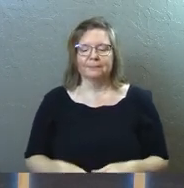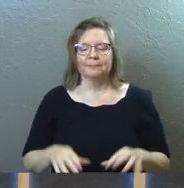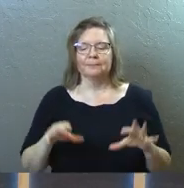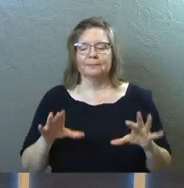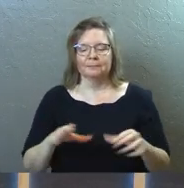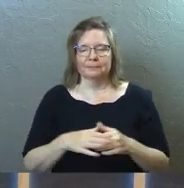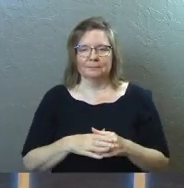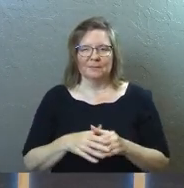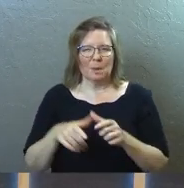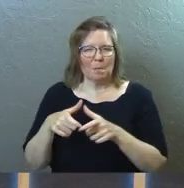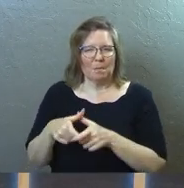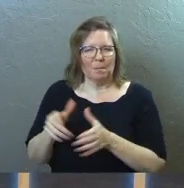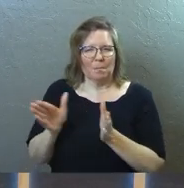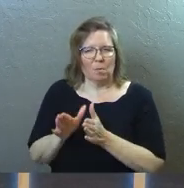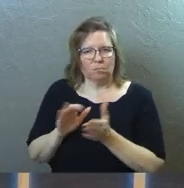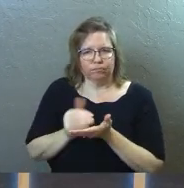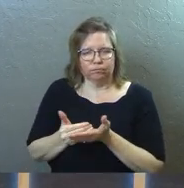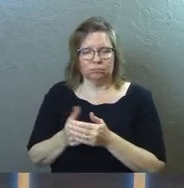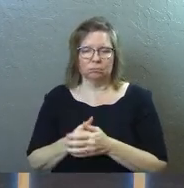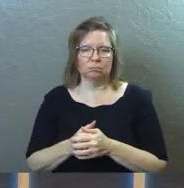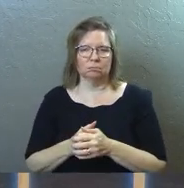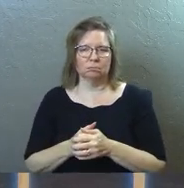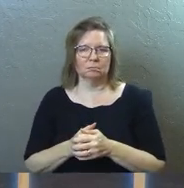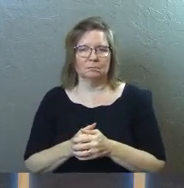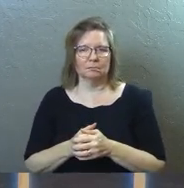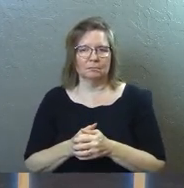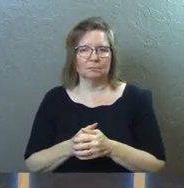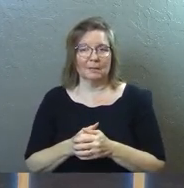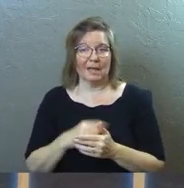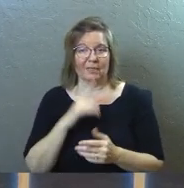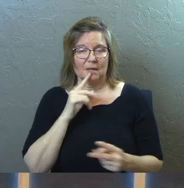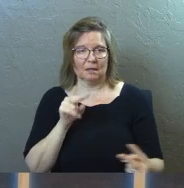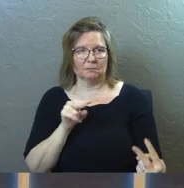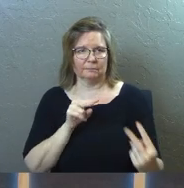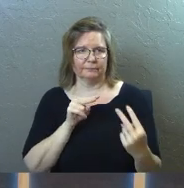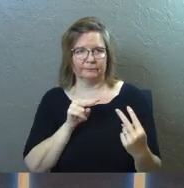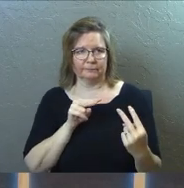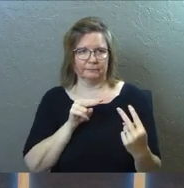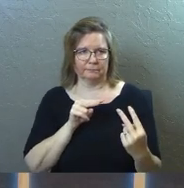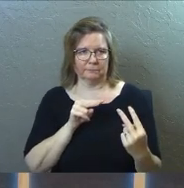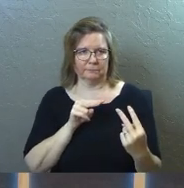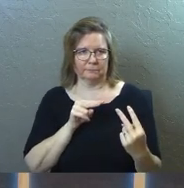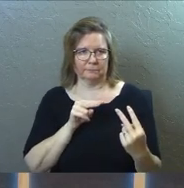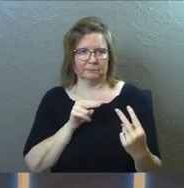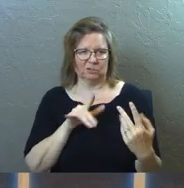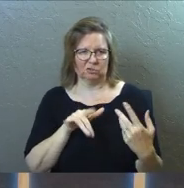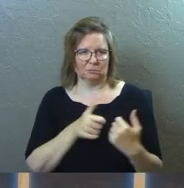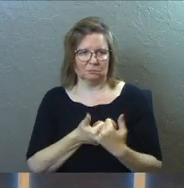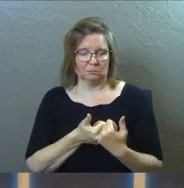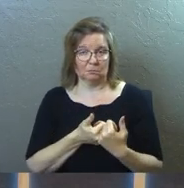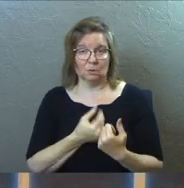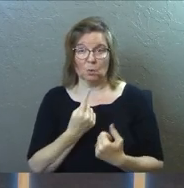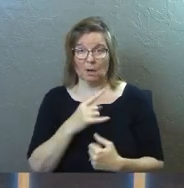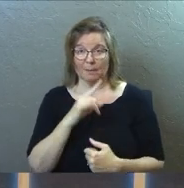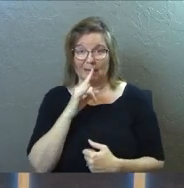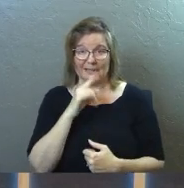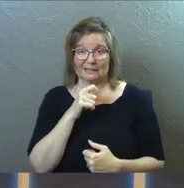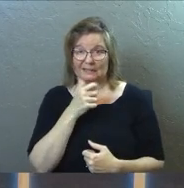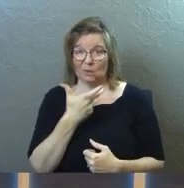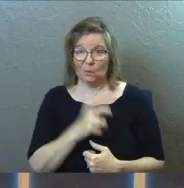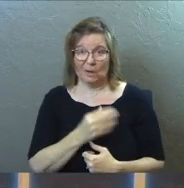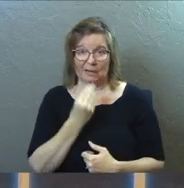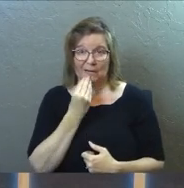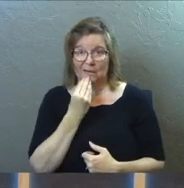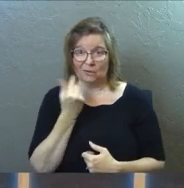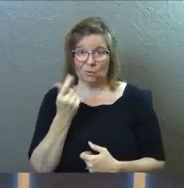And it became a showdown, you know what I mean? It was a big deal. One of my kids did not want to eat the green beans